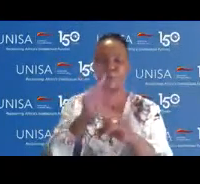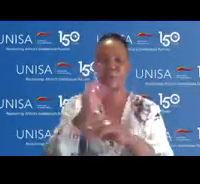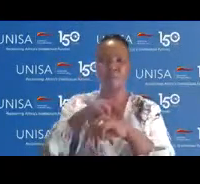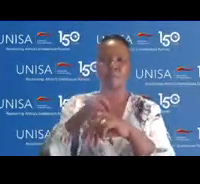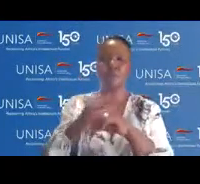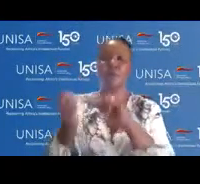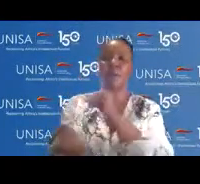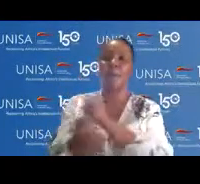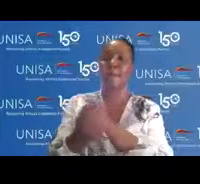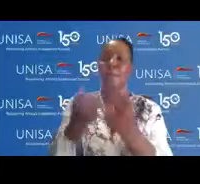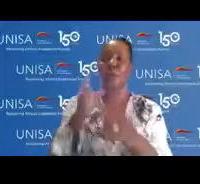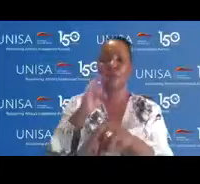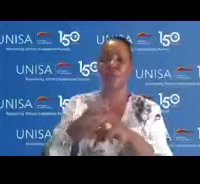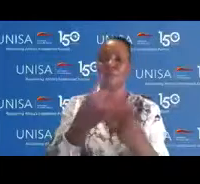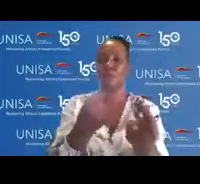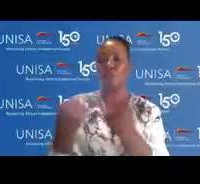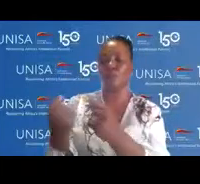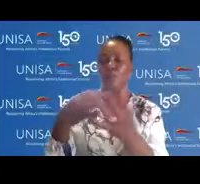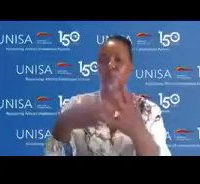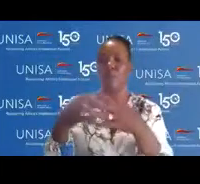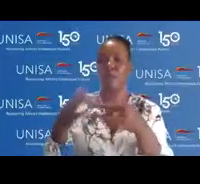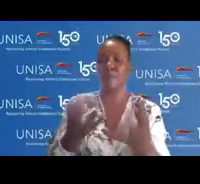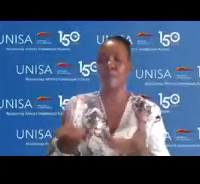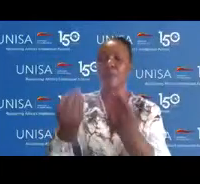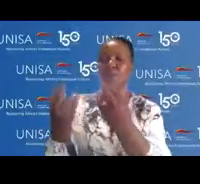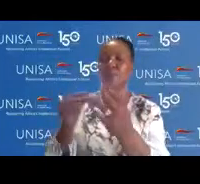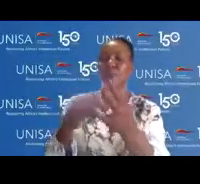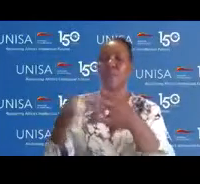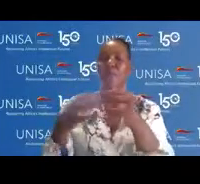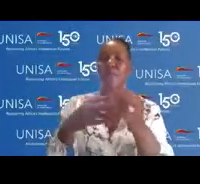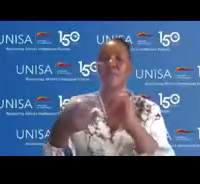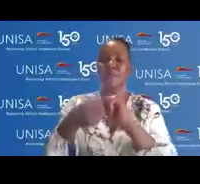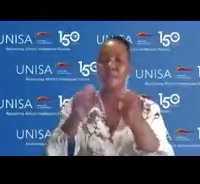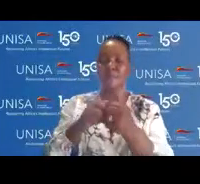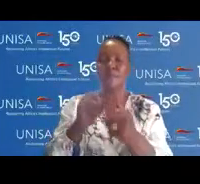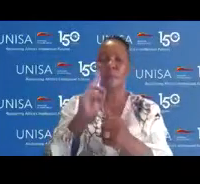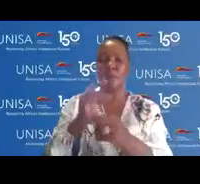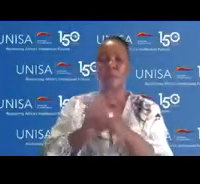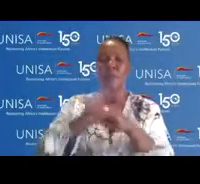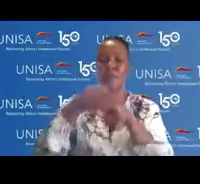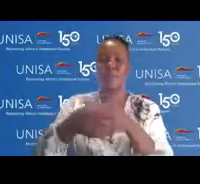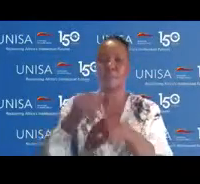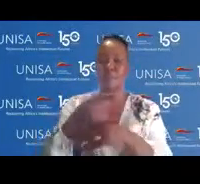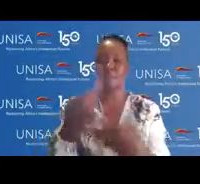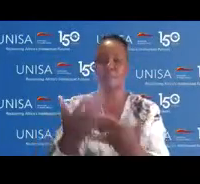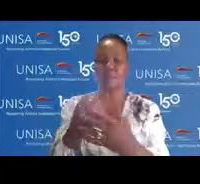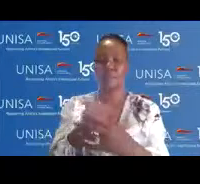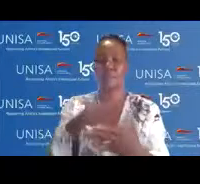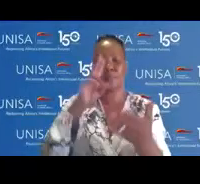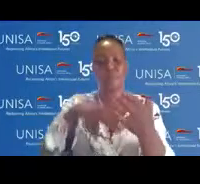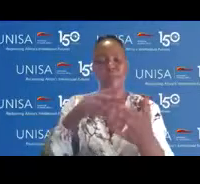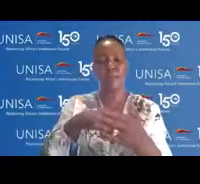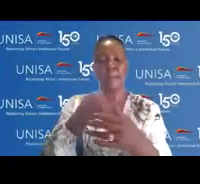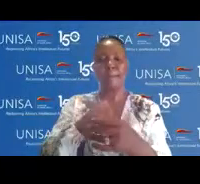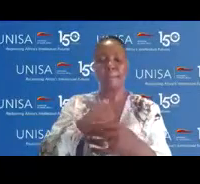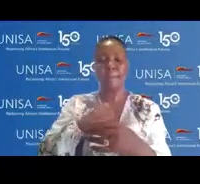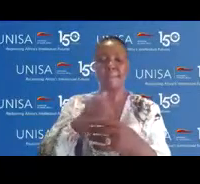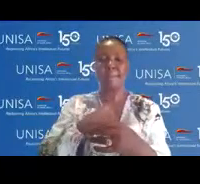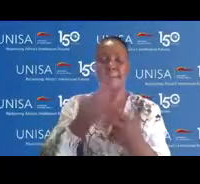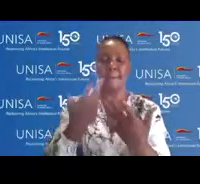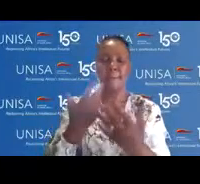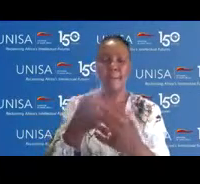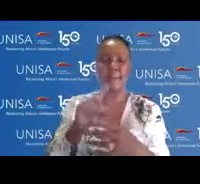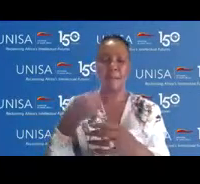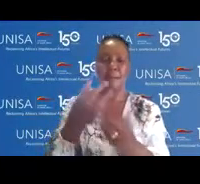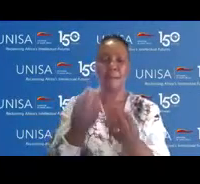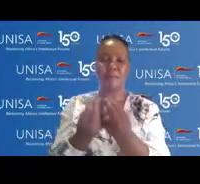in case you've got any problems. But as I said, we are covering that. Okay, so I don't want to read my chat there. Okay, so the next thing I want to show you guys